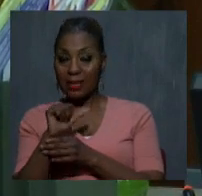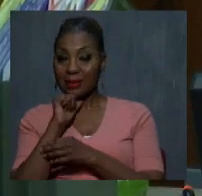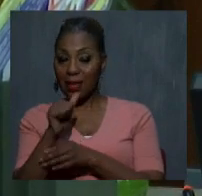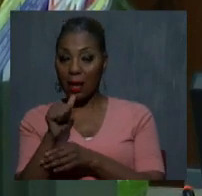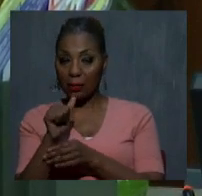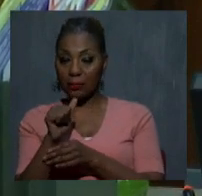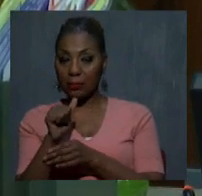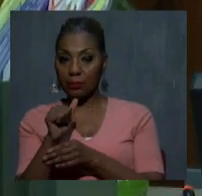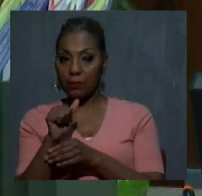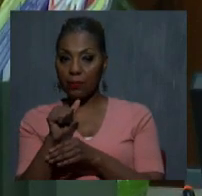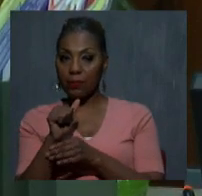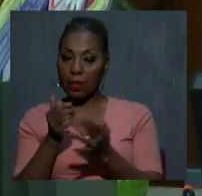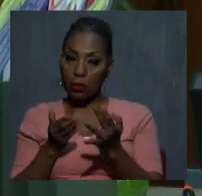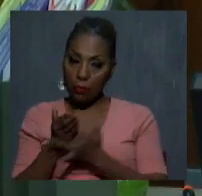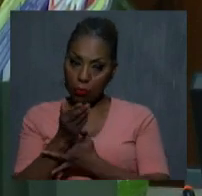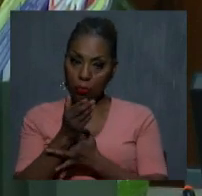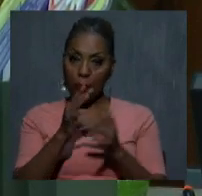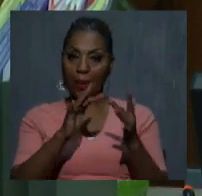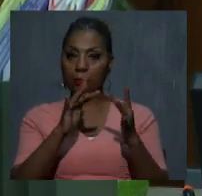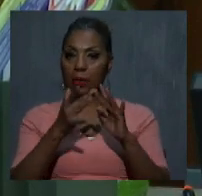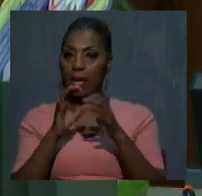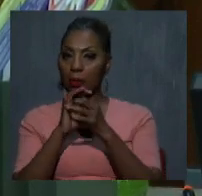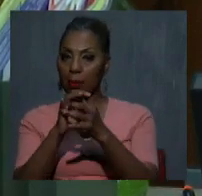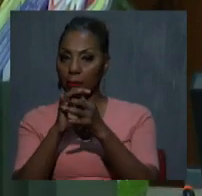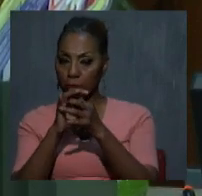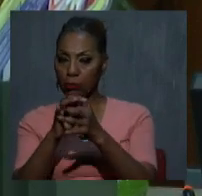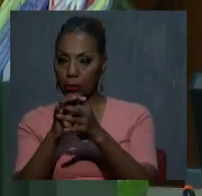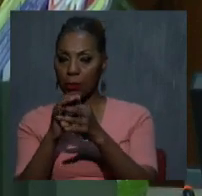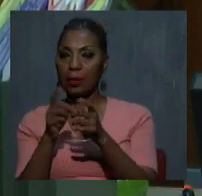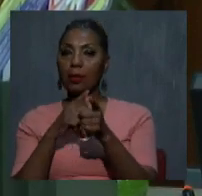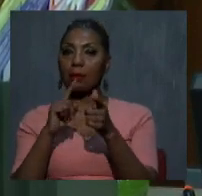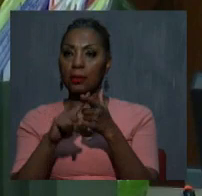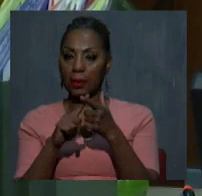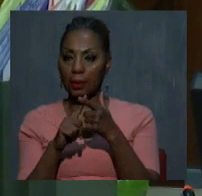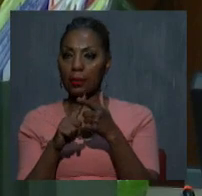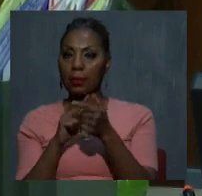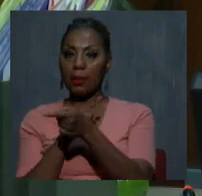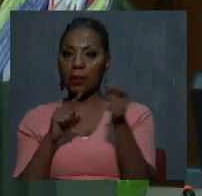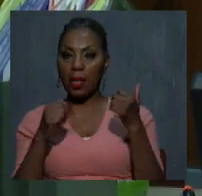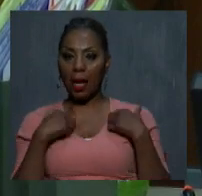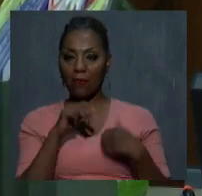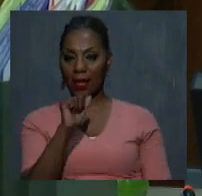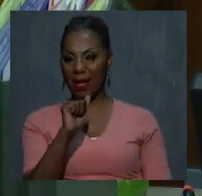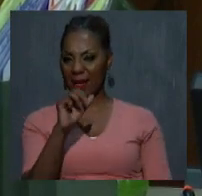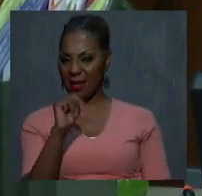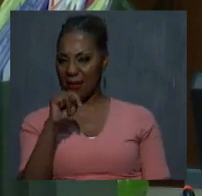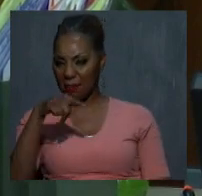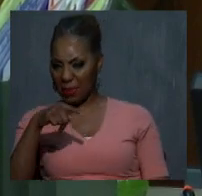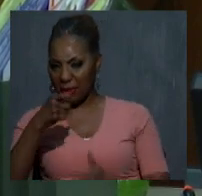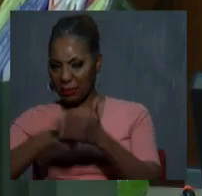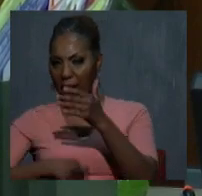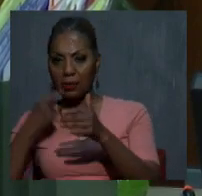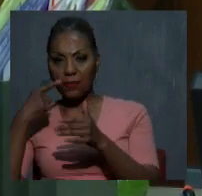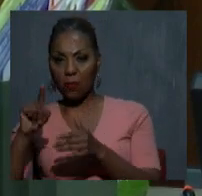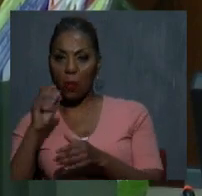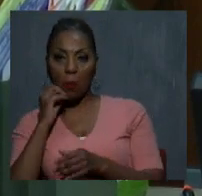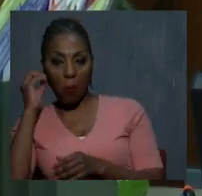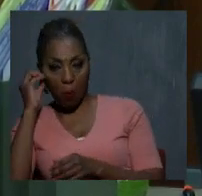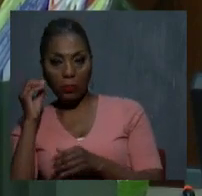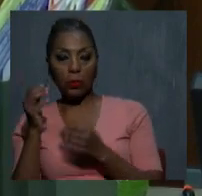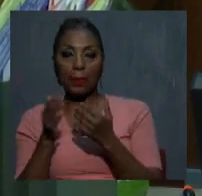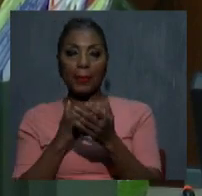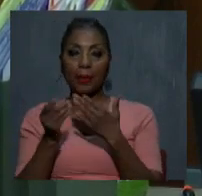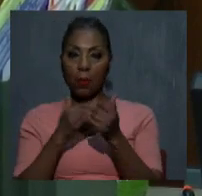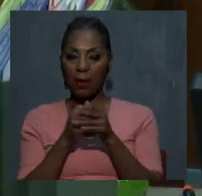not done through an internet connection, then there would be a A&P tax on the residences. And